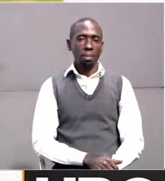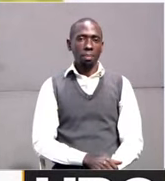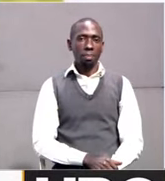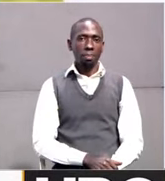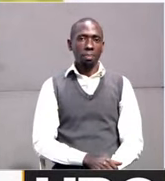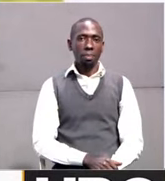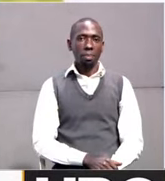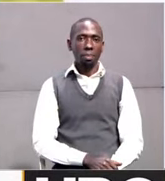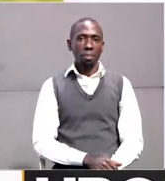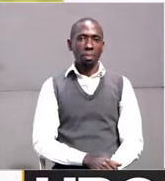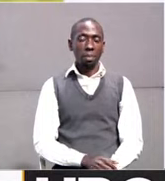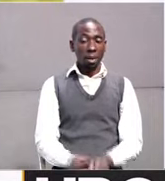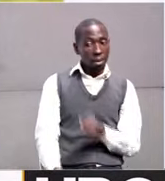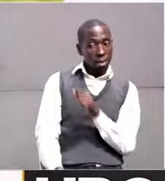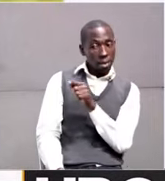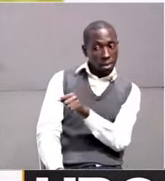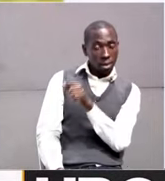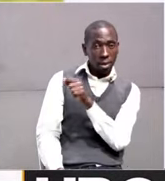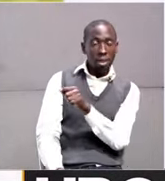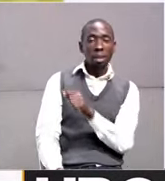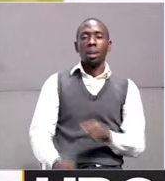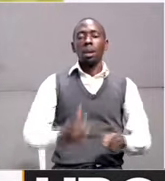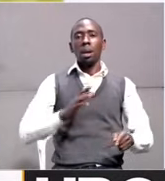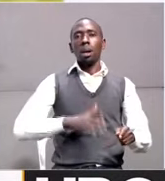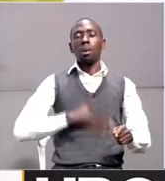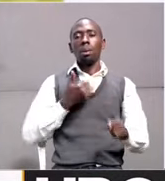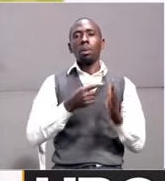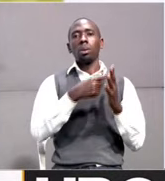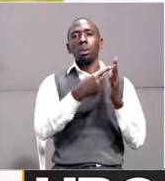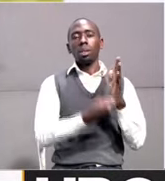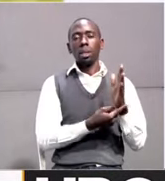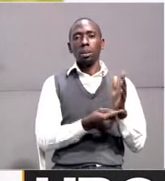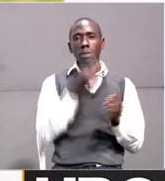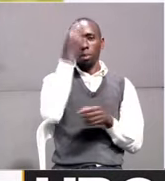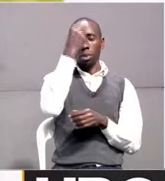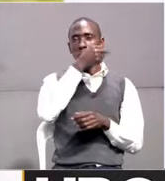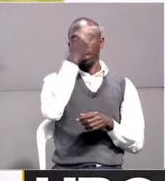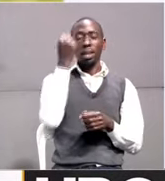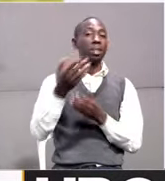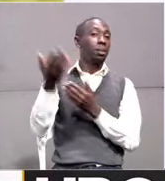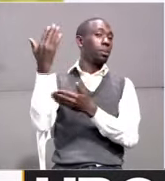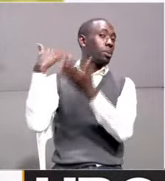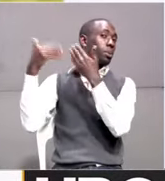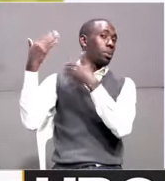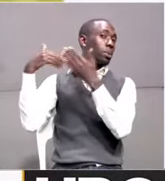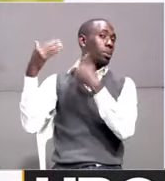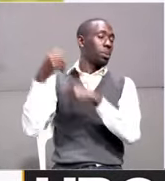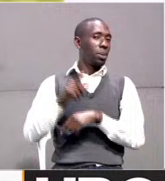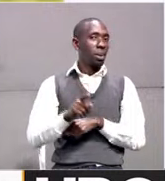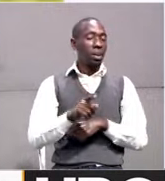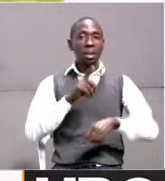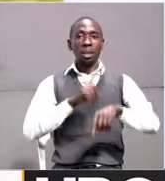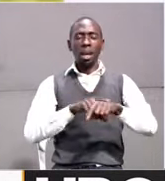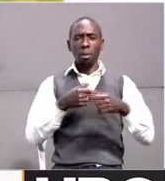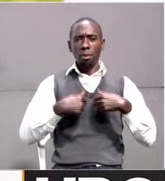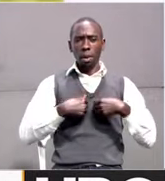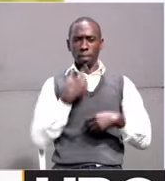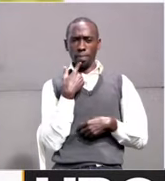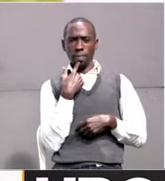This was our line from the student days, when we